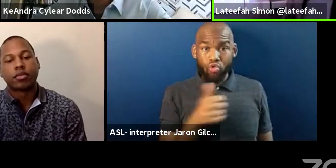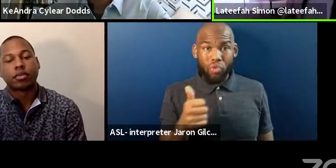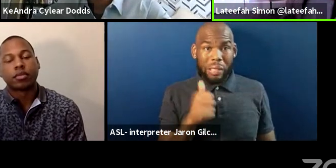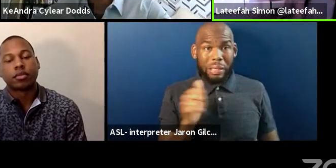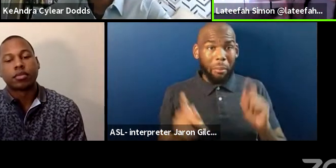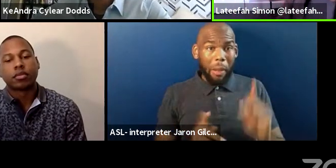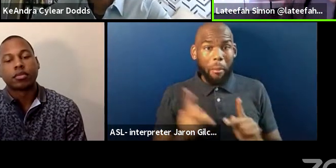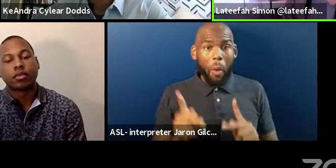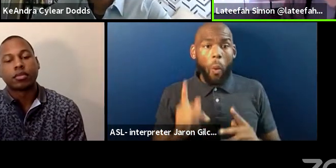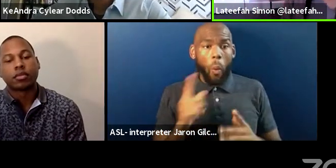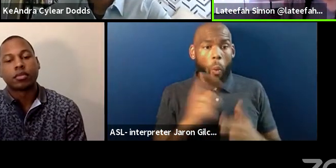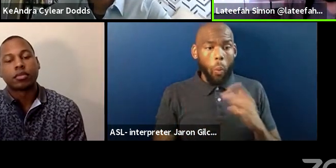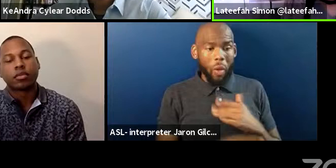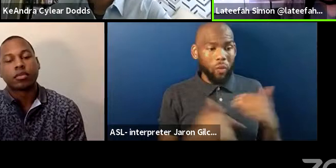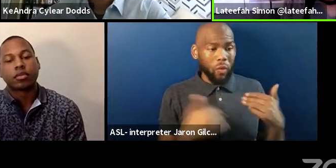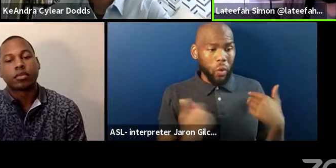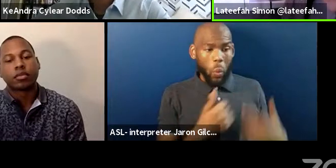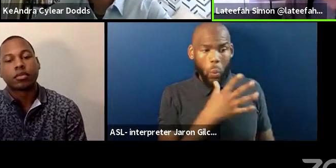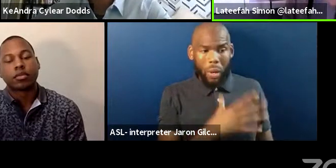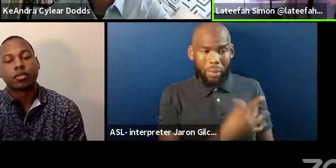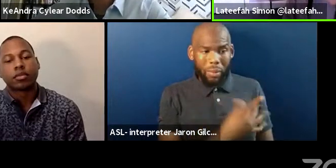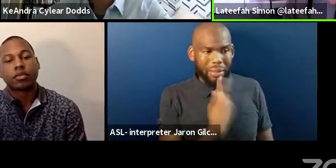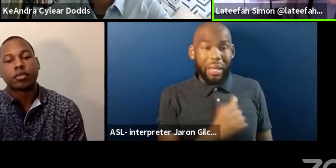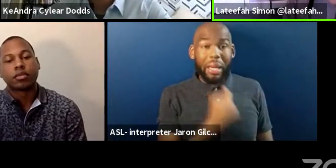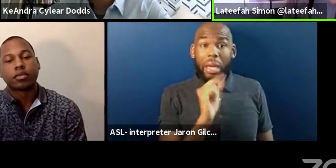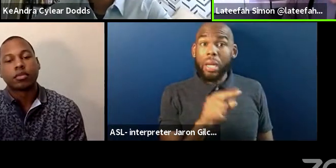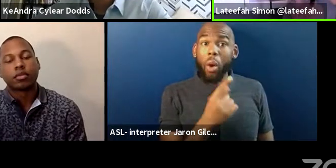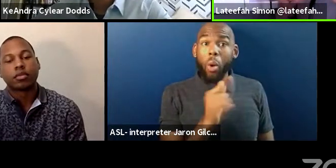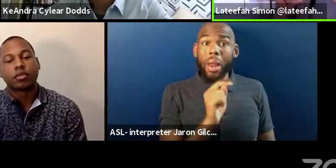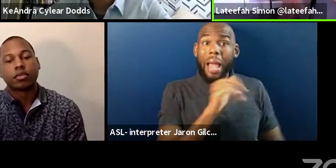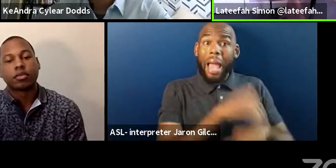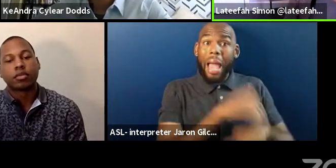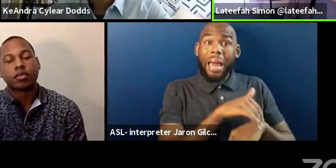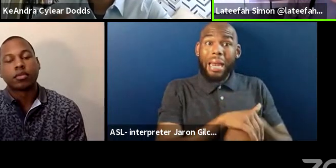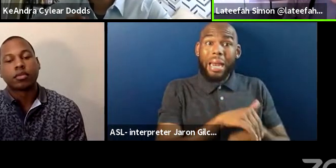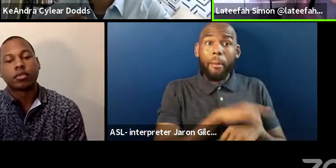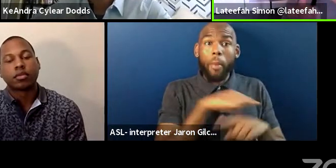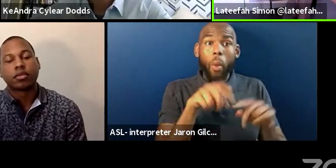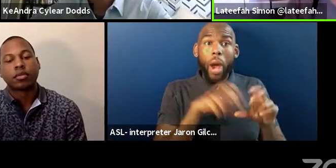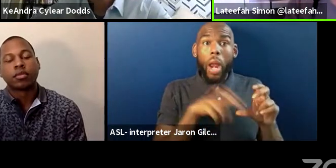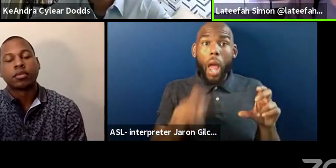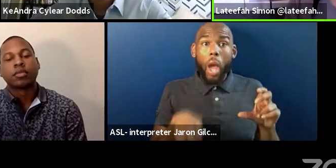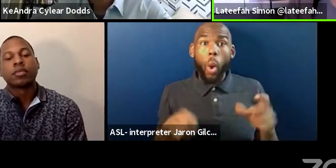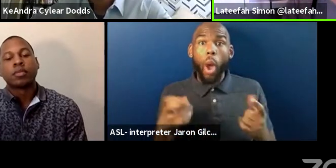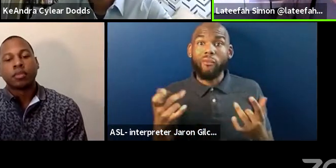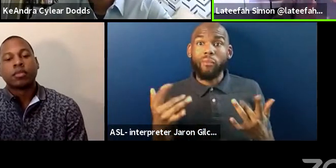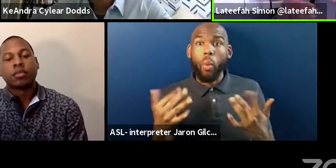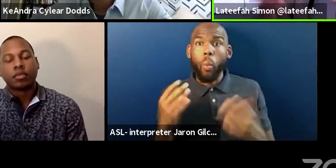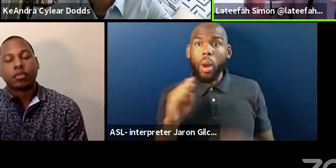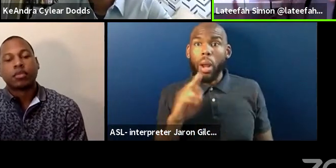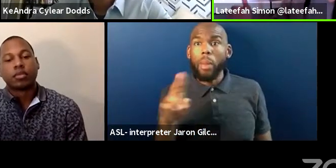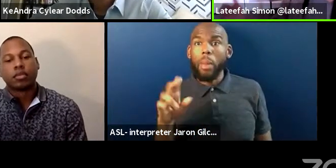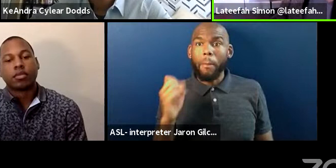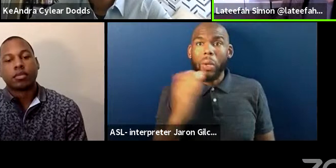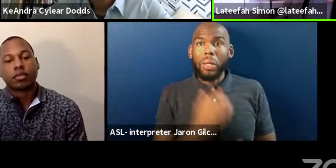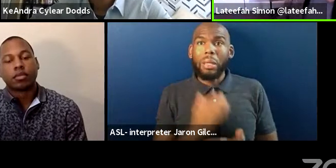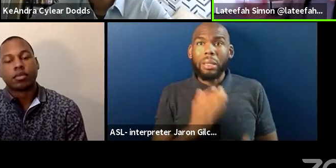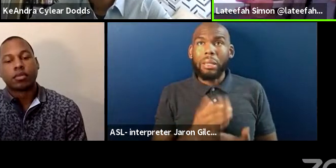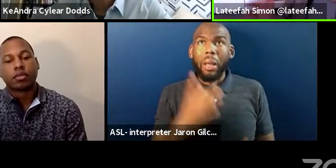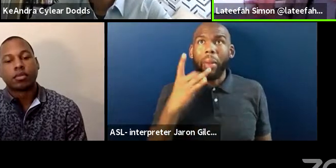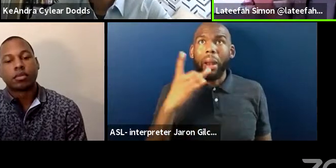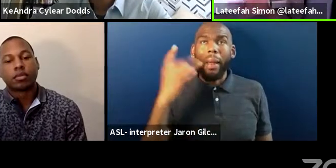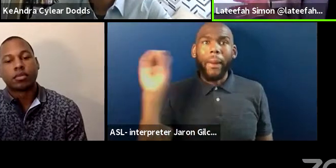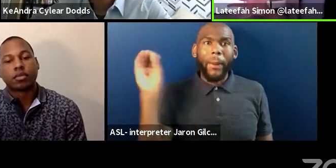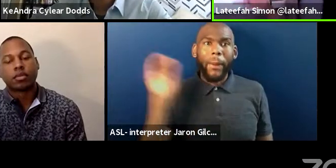is, it's not just when I'm on the train at night, it's when I get off and I'm waiting at the bus stop and there's no lights and my mom is coming to pick me